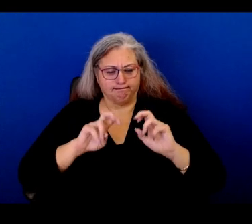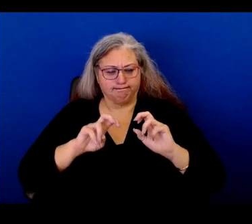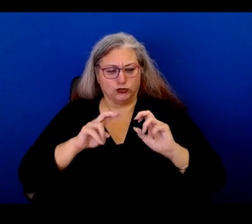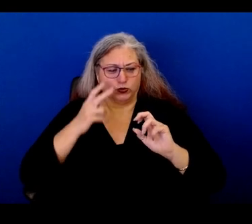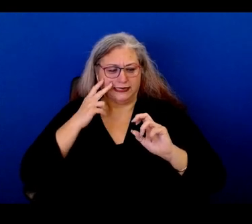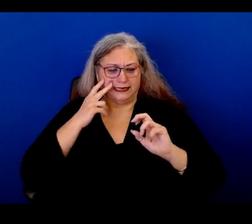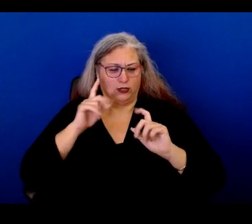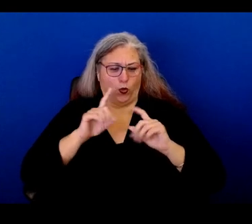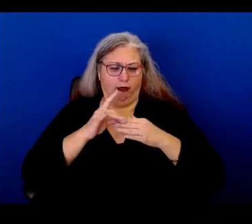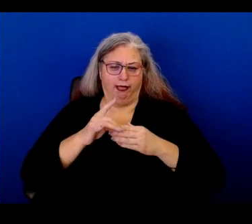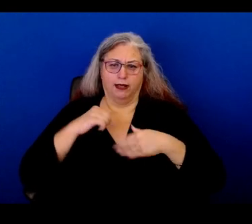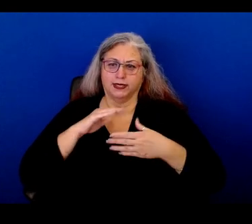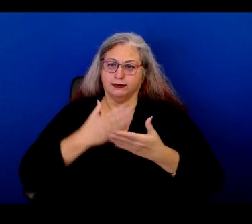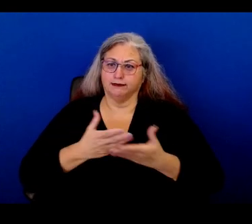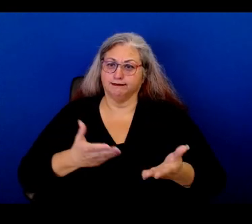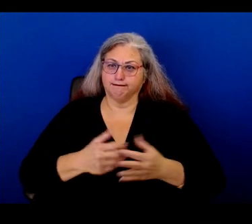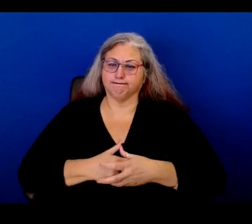me,